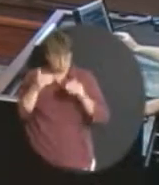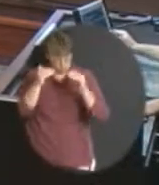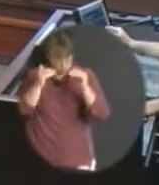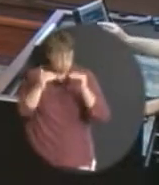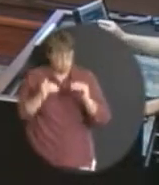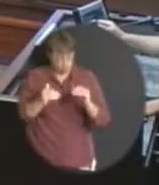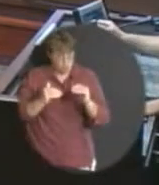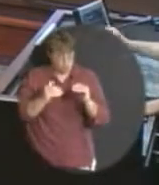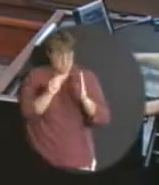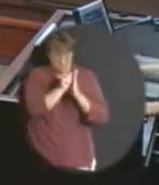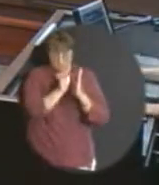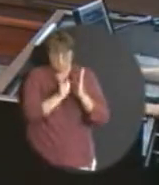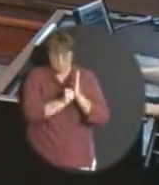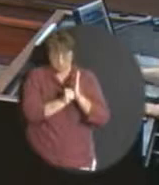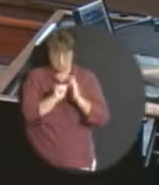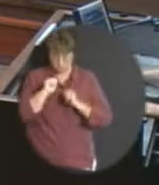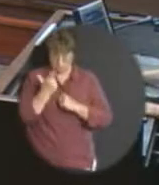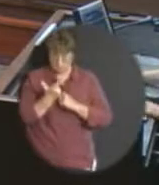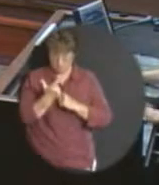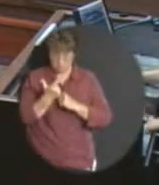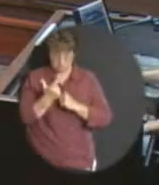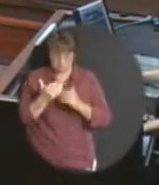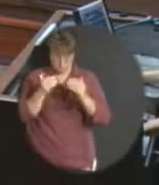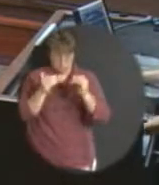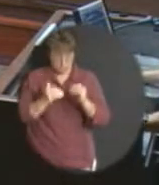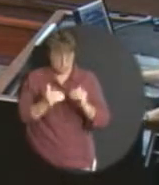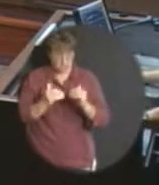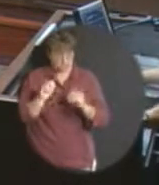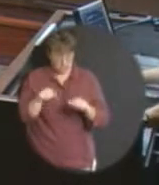to our consent action items.